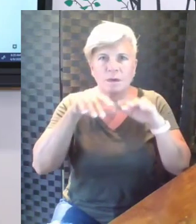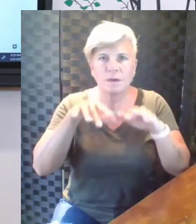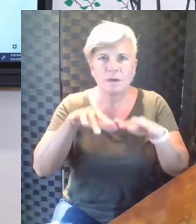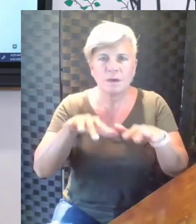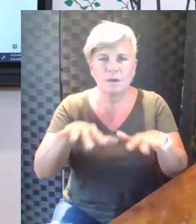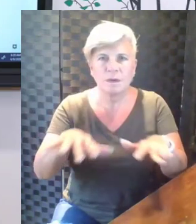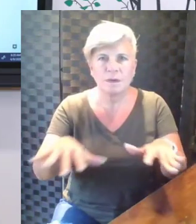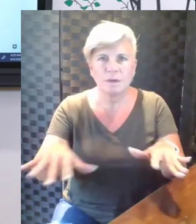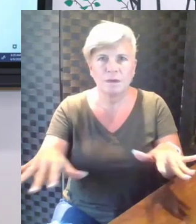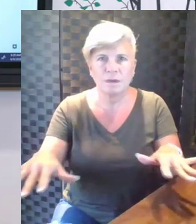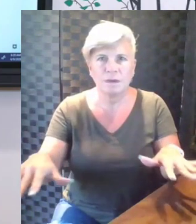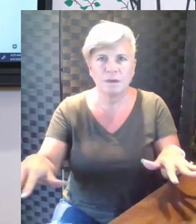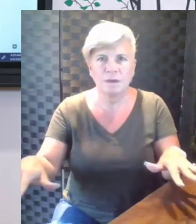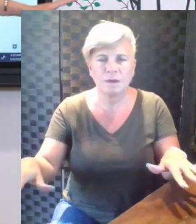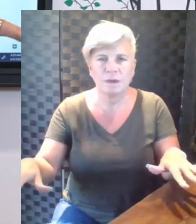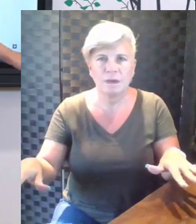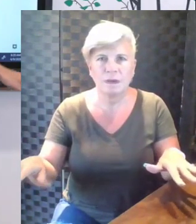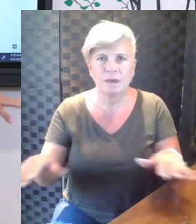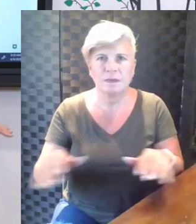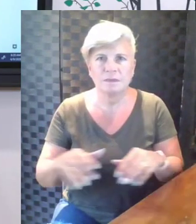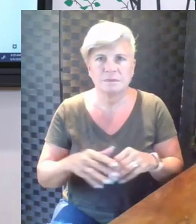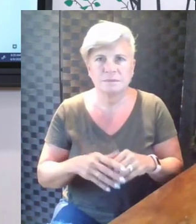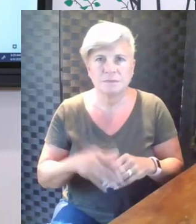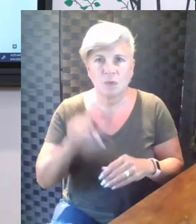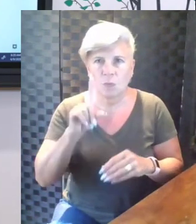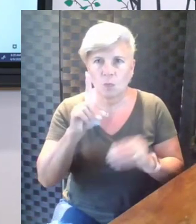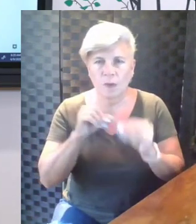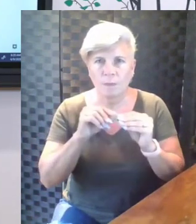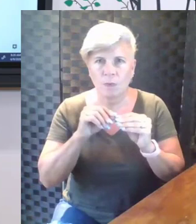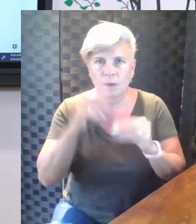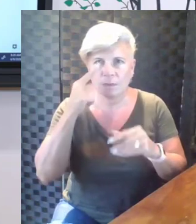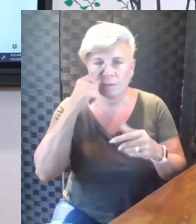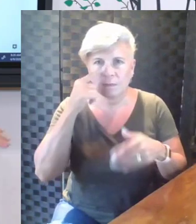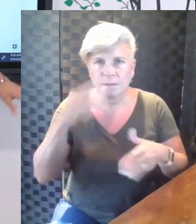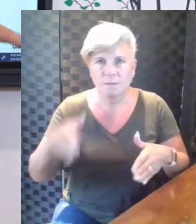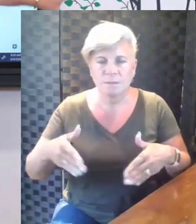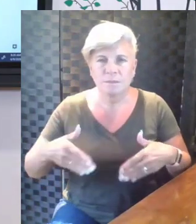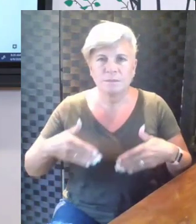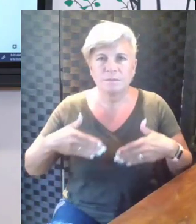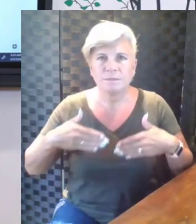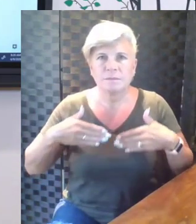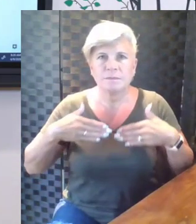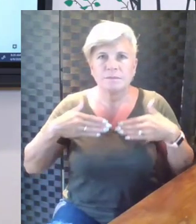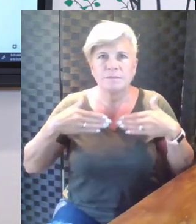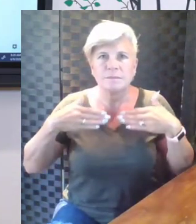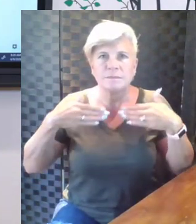and out. And one more really good breath in